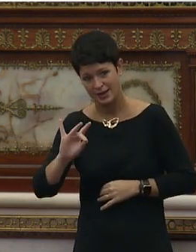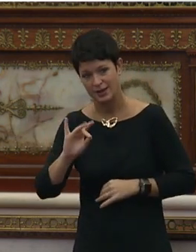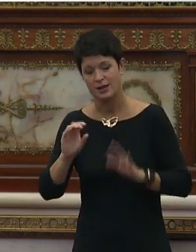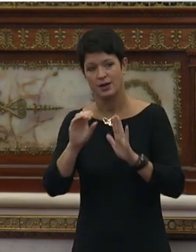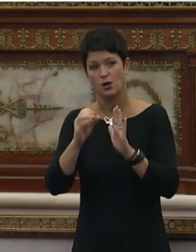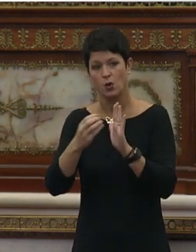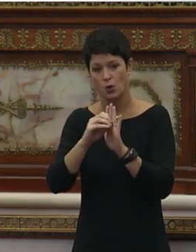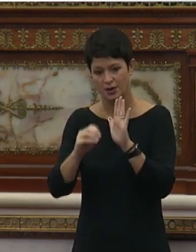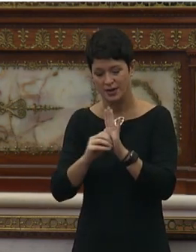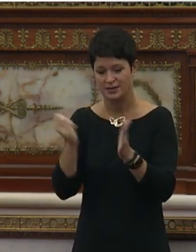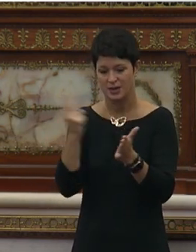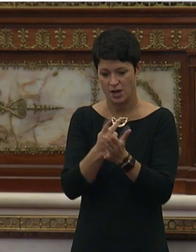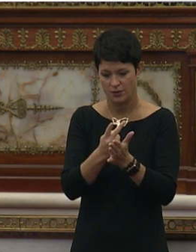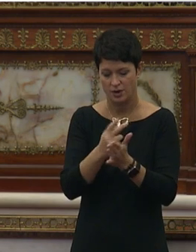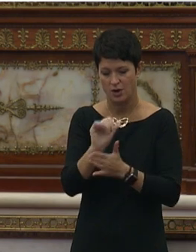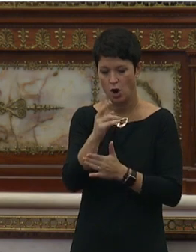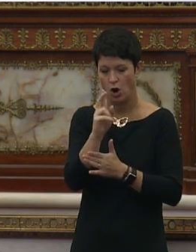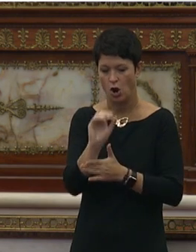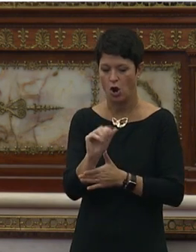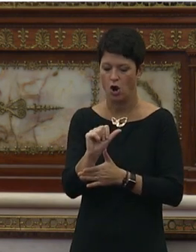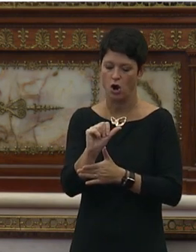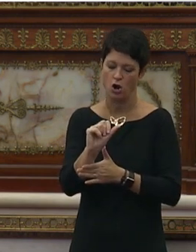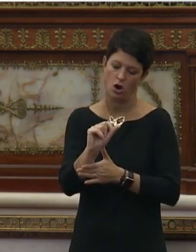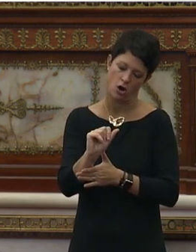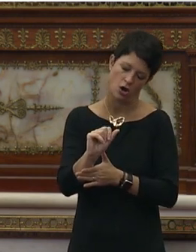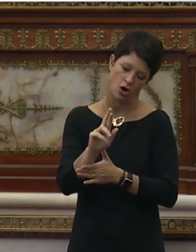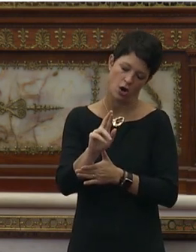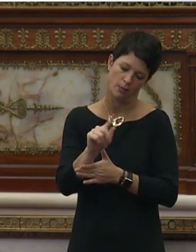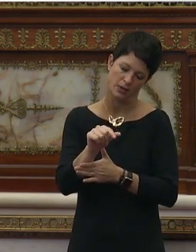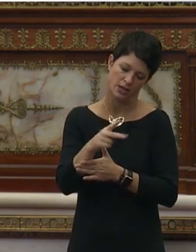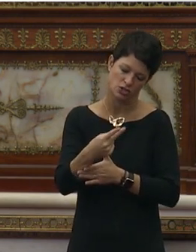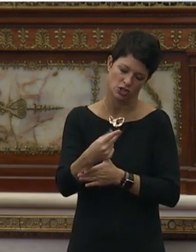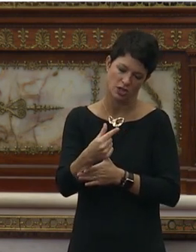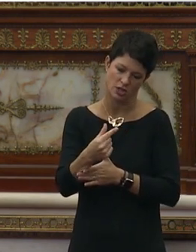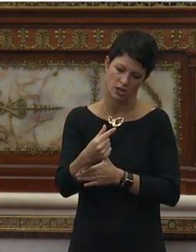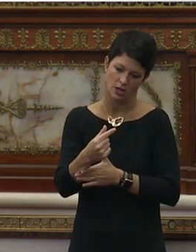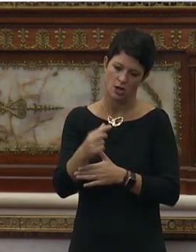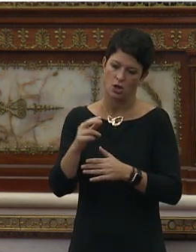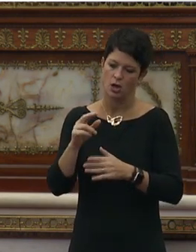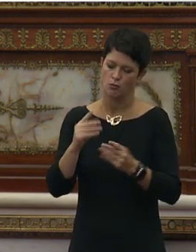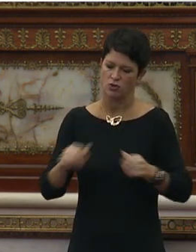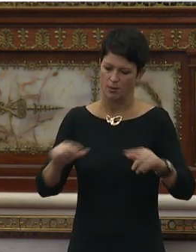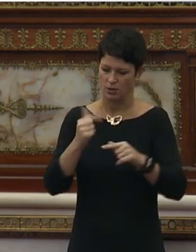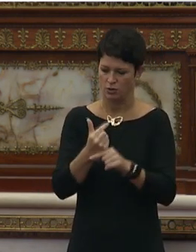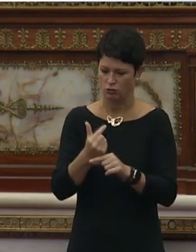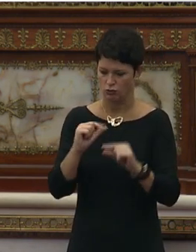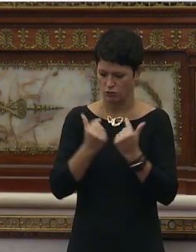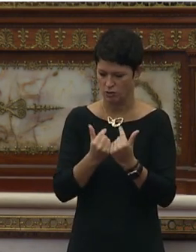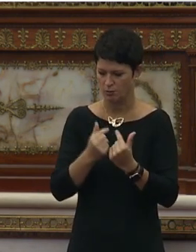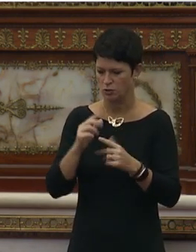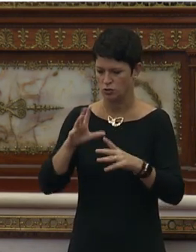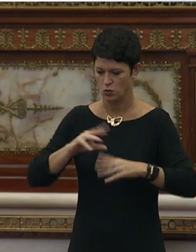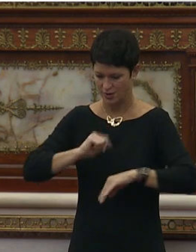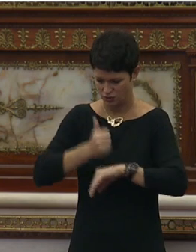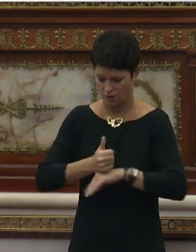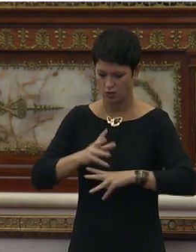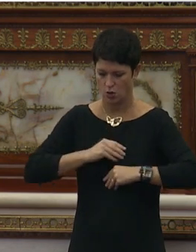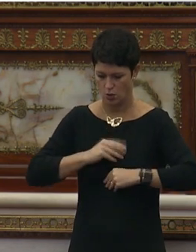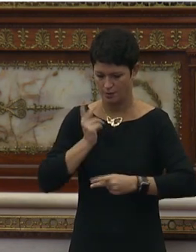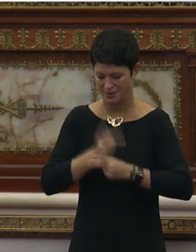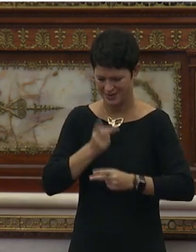200388, entitled An Ordinance Authorizing RPG Hamilton, LLC, Kara Radner Property Group, LLC, to construct, own, and